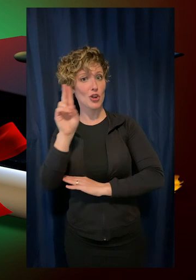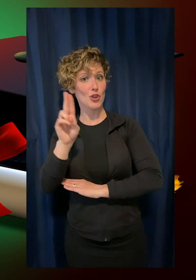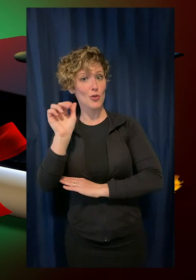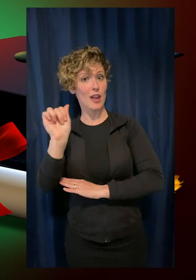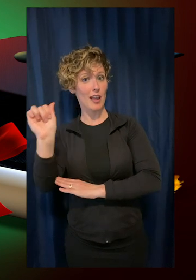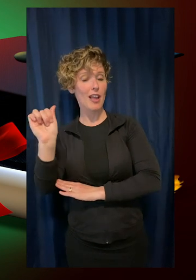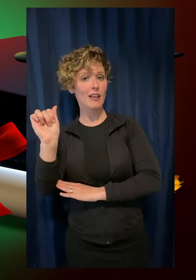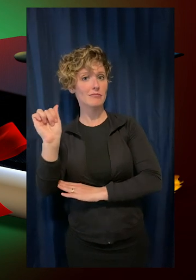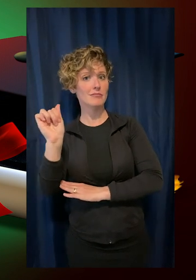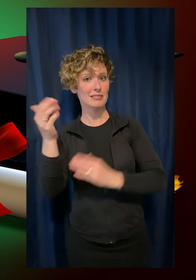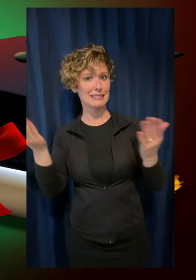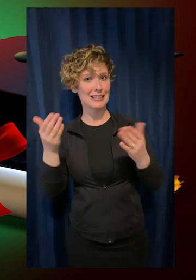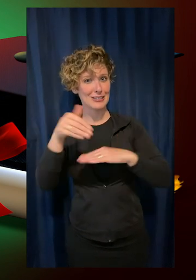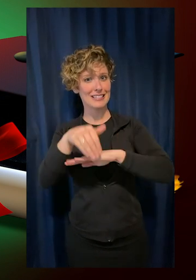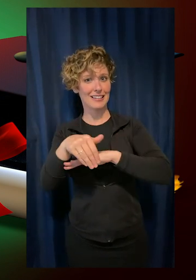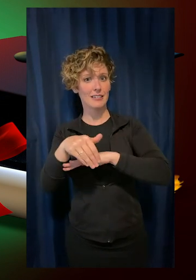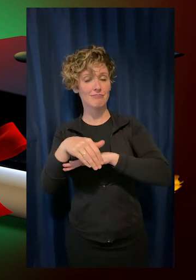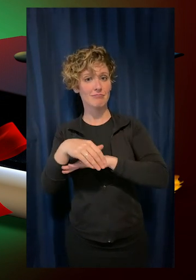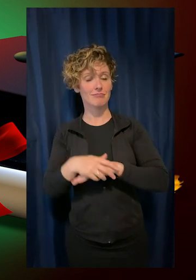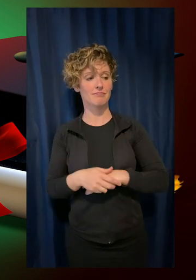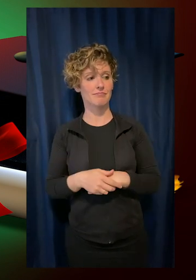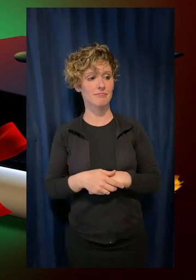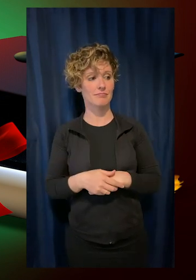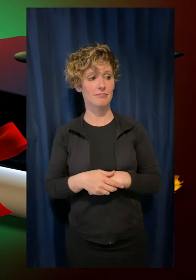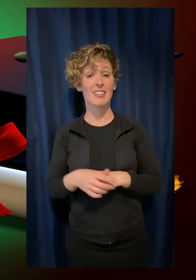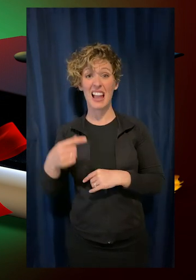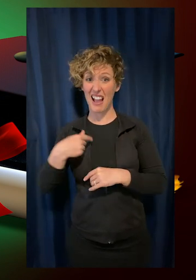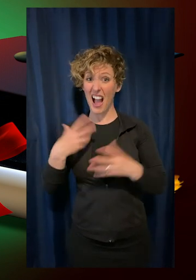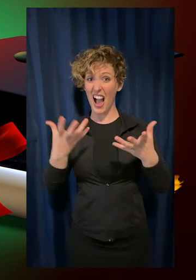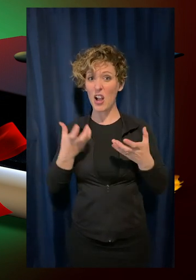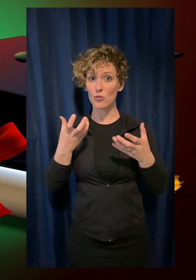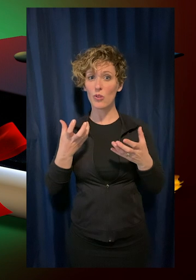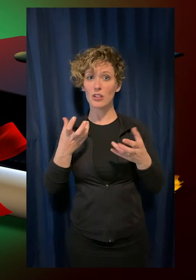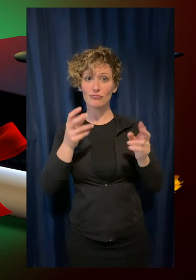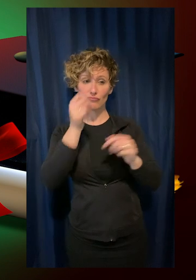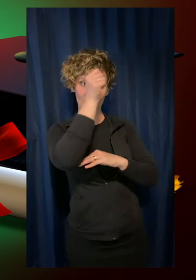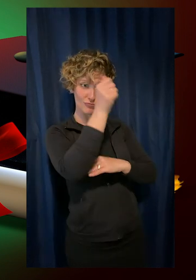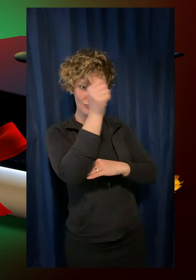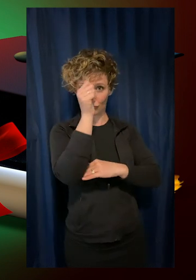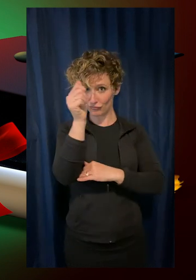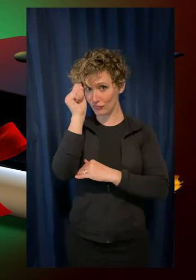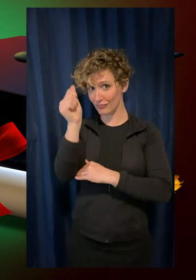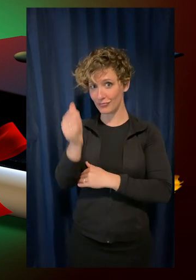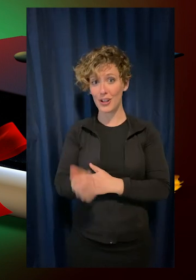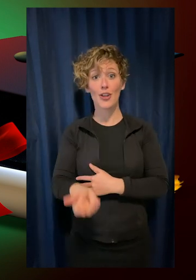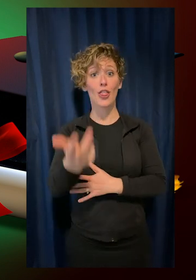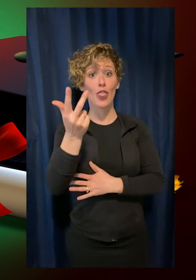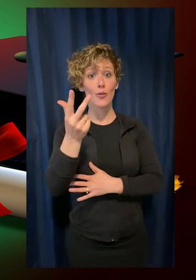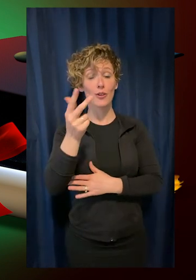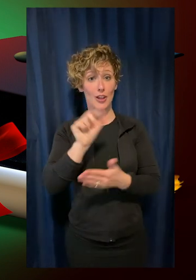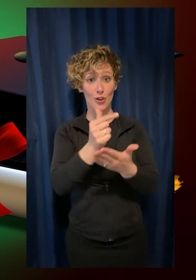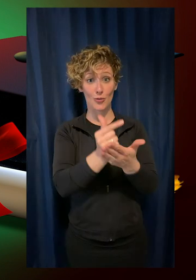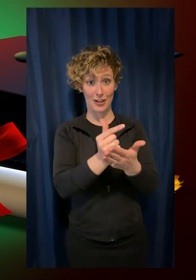University of Alaska UA Scholars Program, I would like to recognize three of Redington's